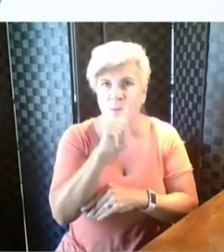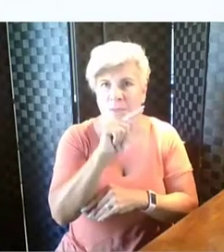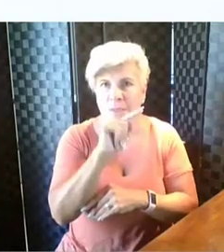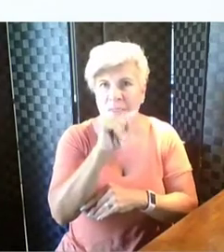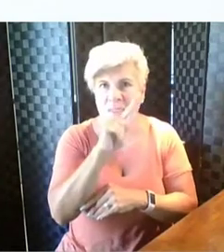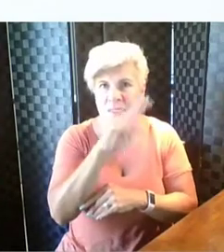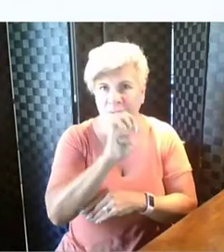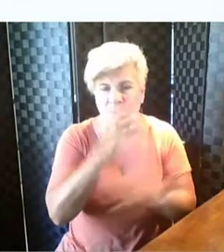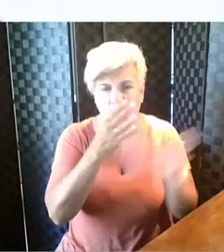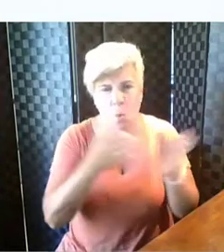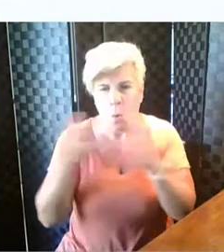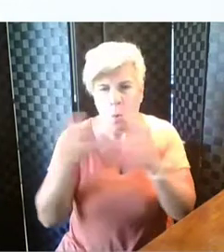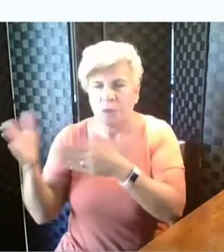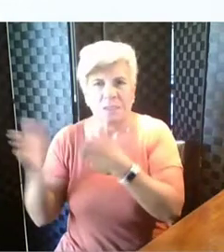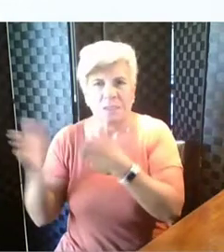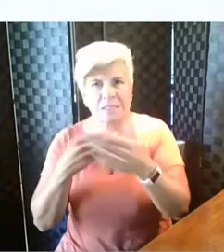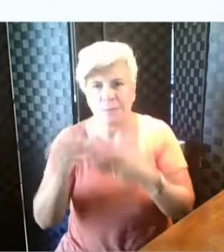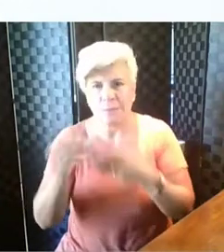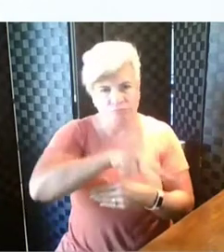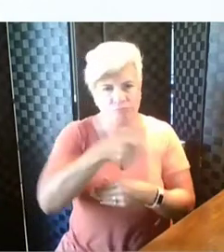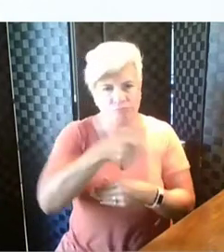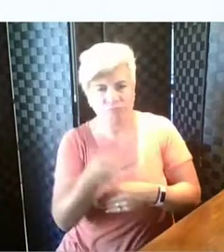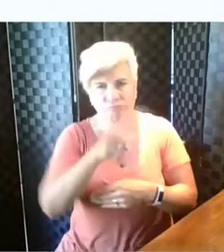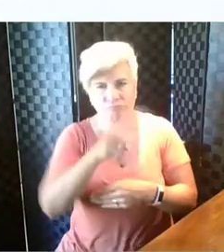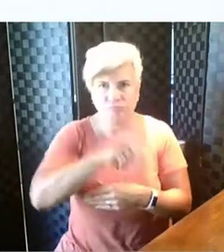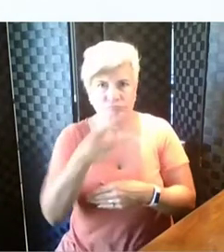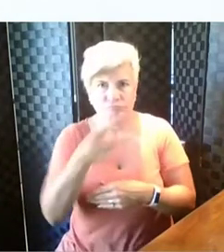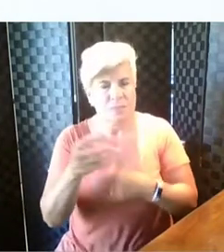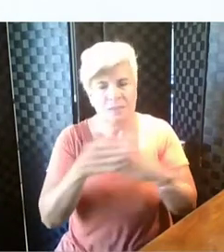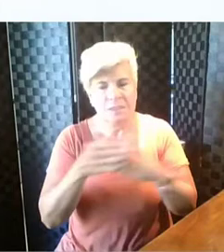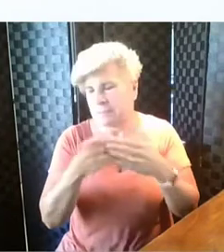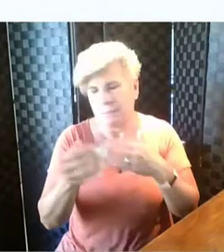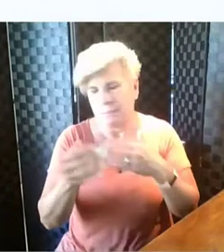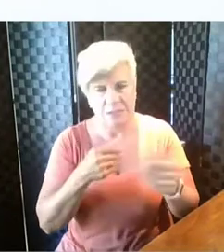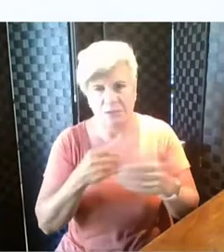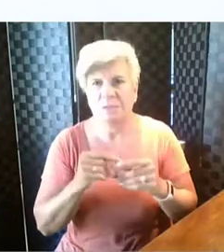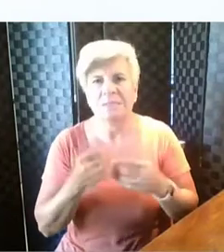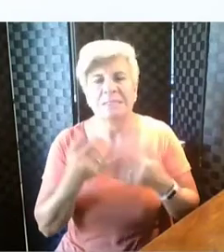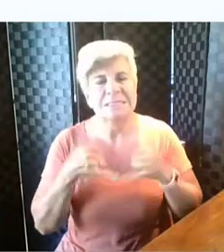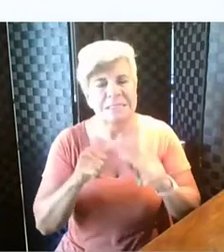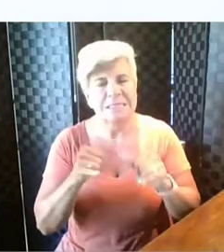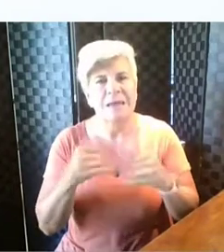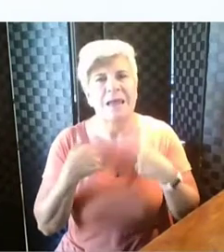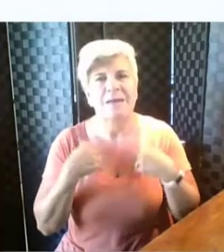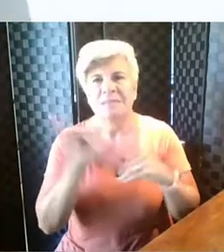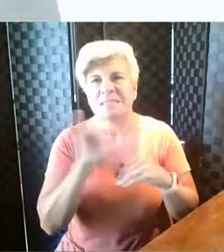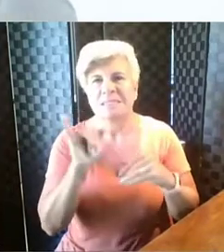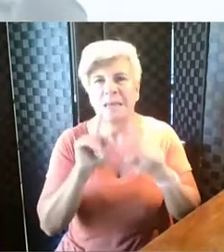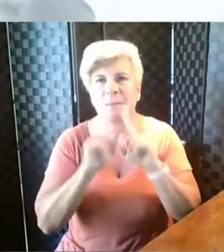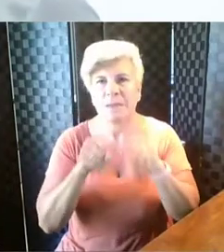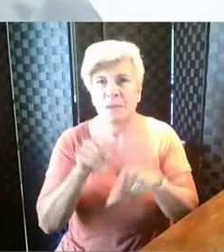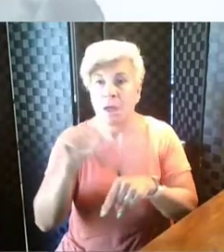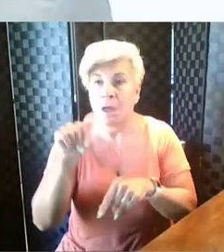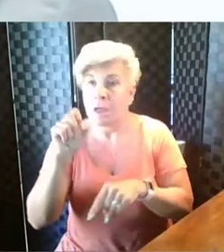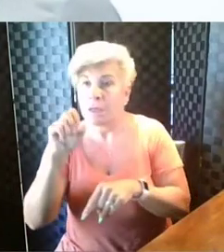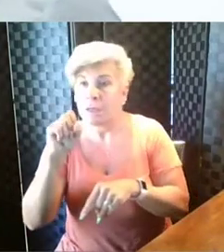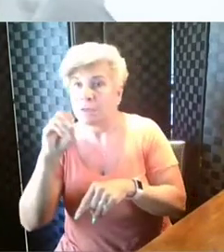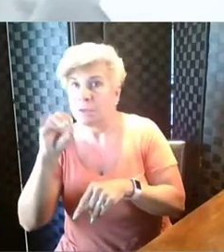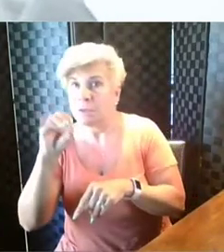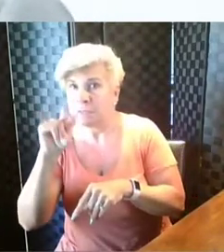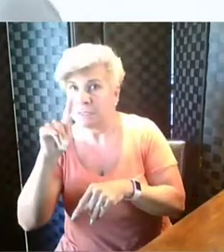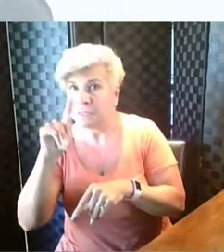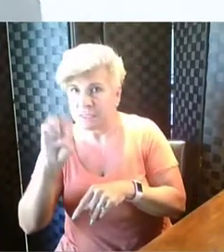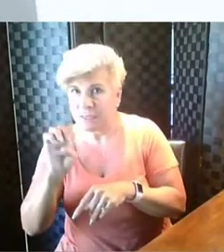can take your add-ins and flip them any way you want and you still get the same answer. But the associative property was a little bit